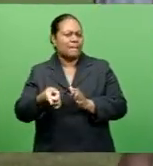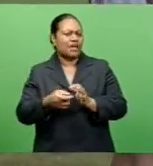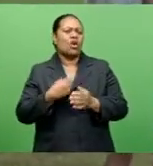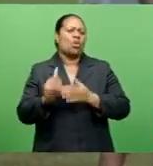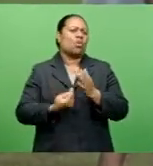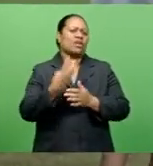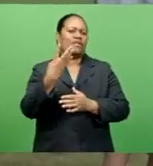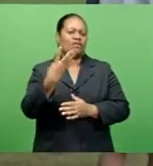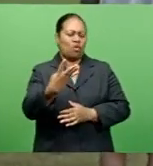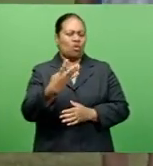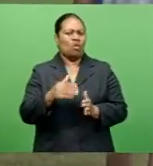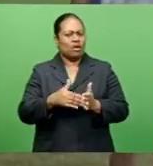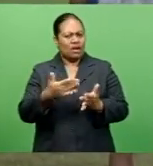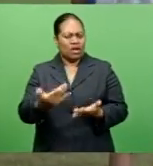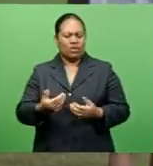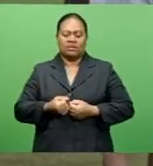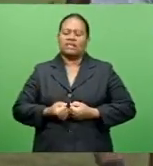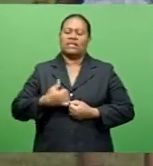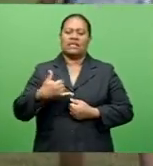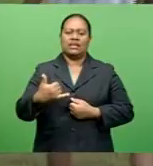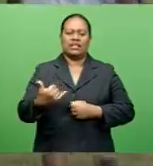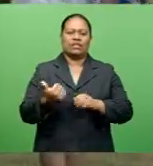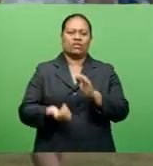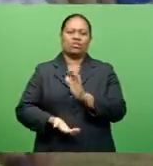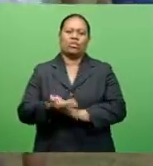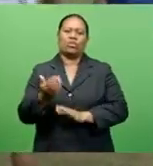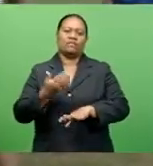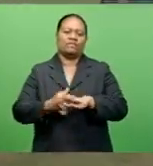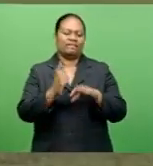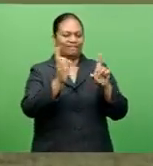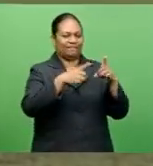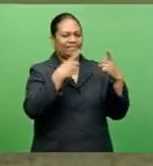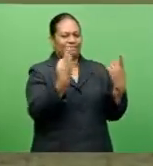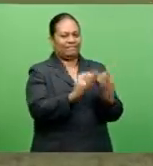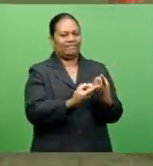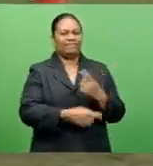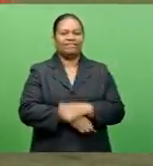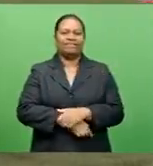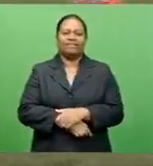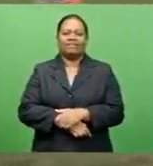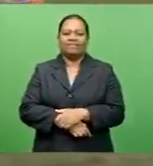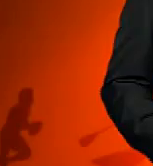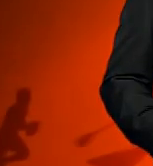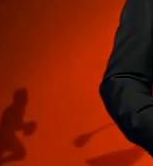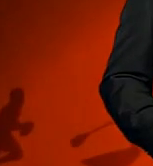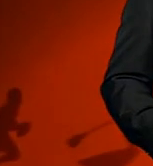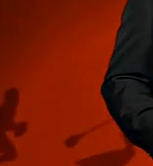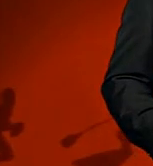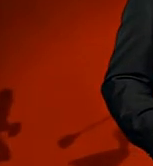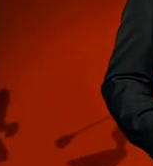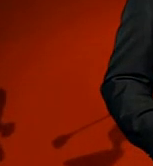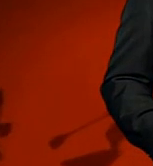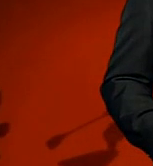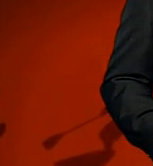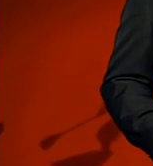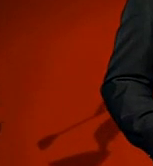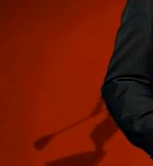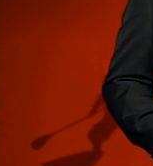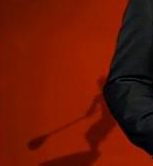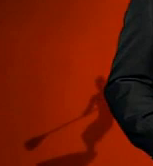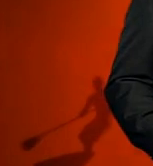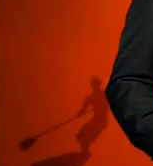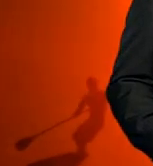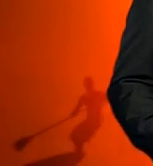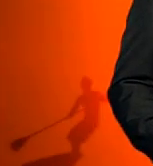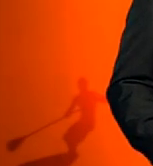players have been officially released to join new districts. Aquila Dama, FBC Sports. That's it from Sports Tonight in